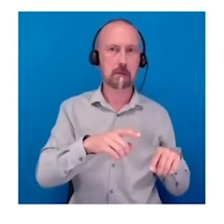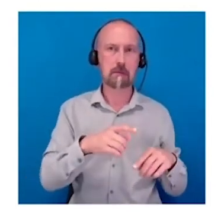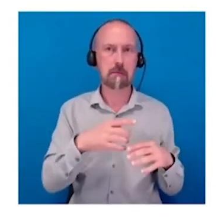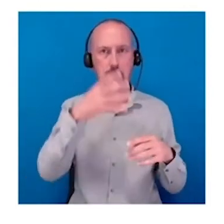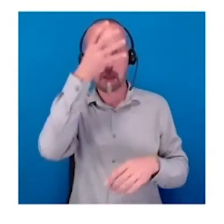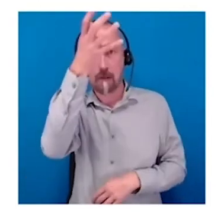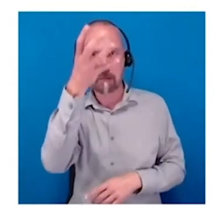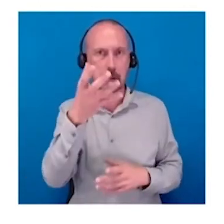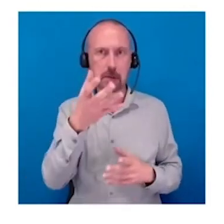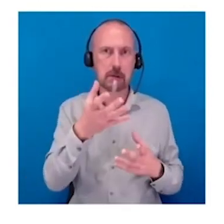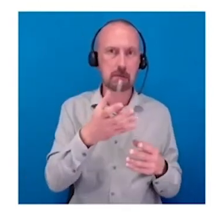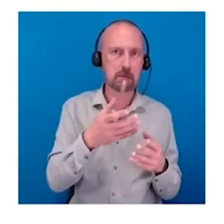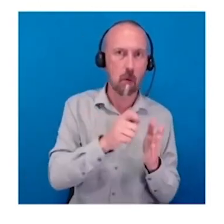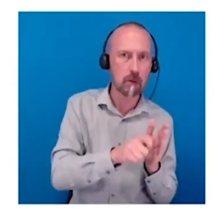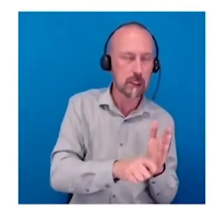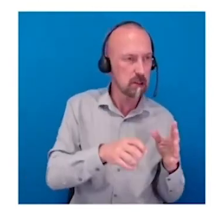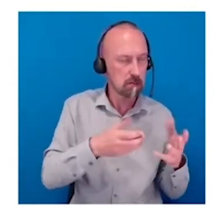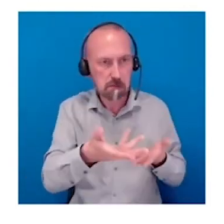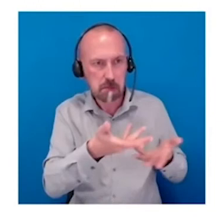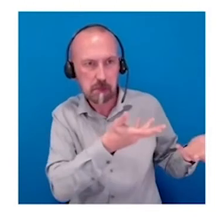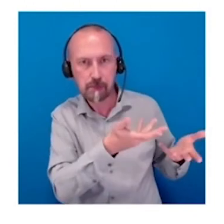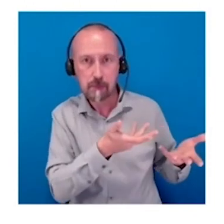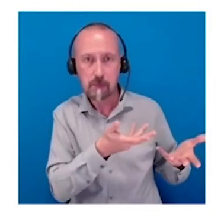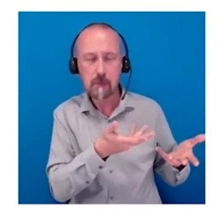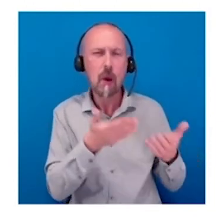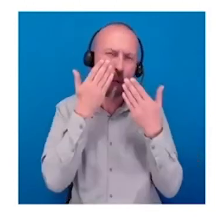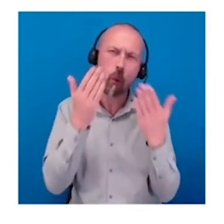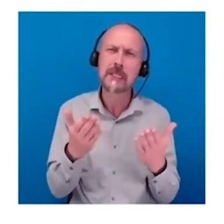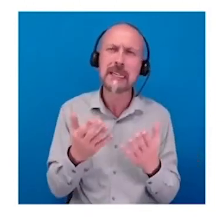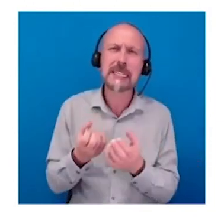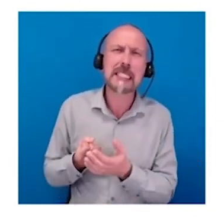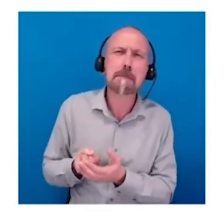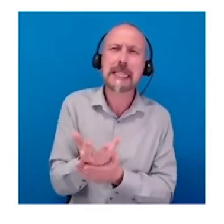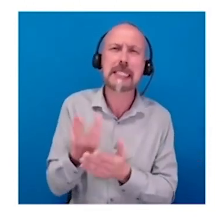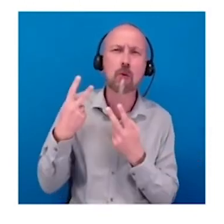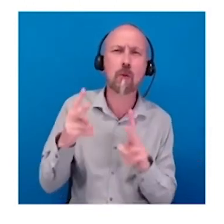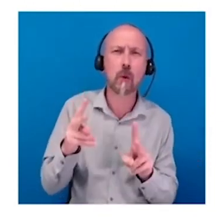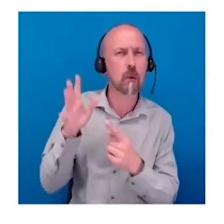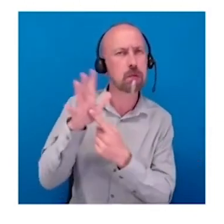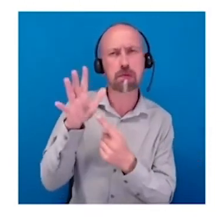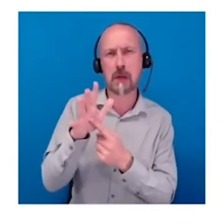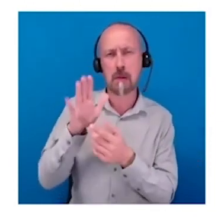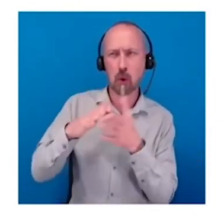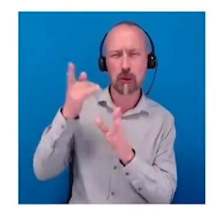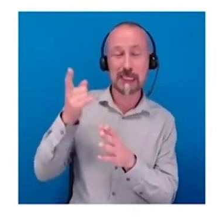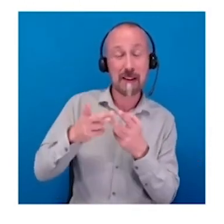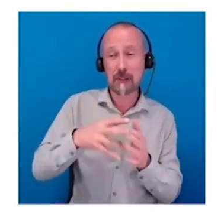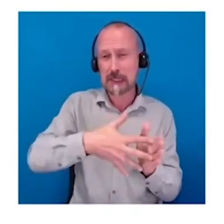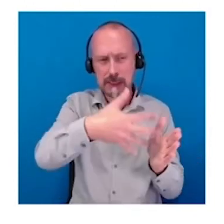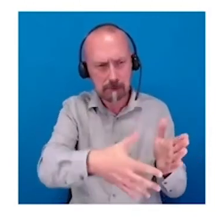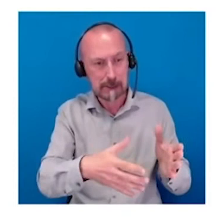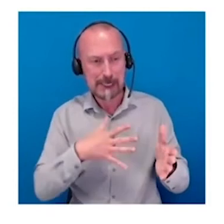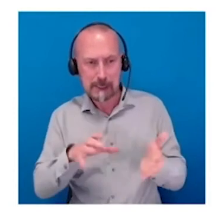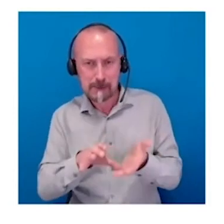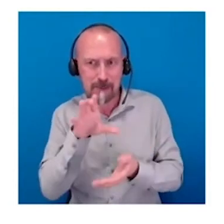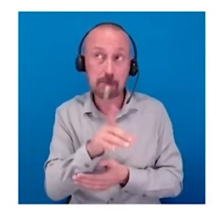important in terms of, you know, big ticket items that are going to get funded and presented in the strategy. There's also a bit of choreography going on here to